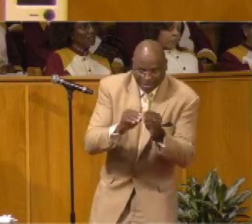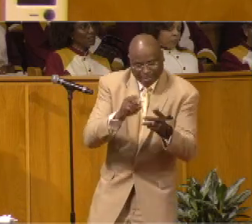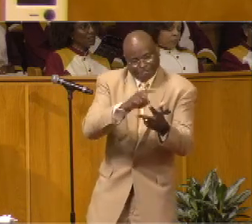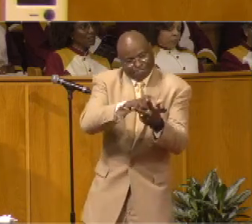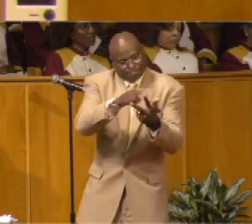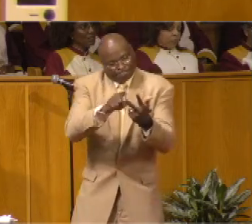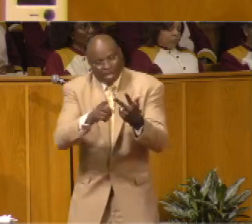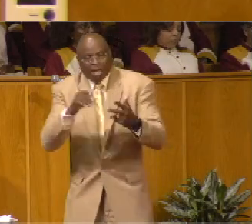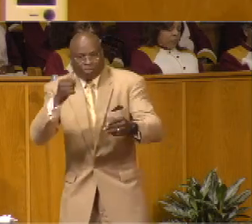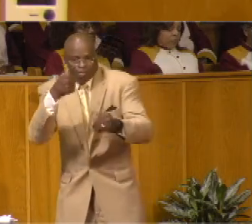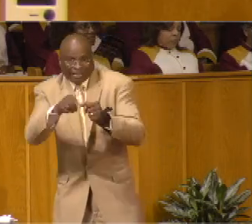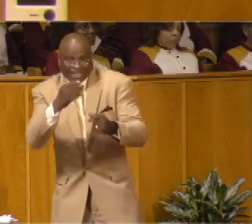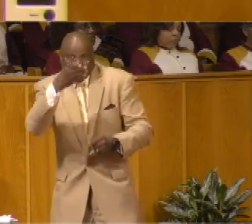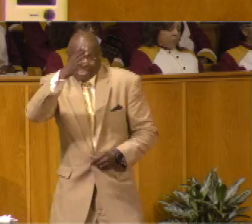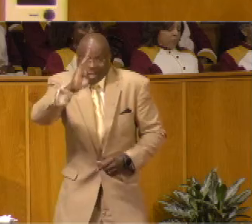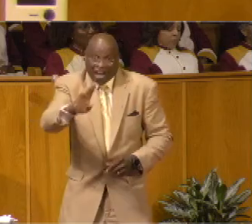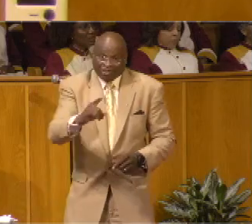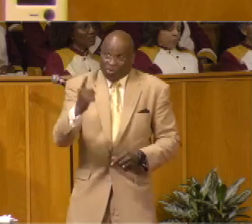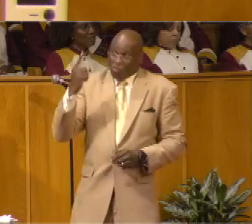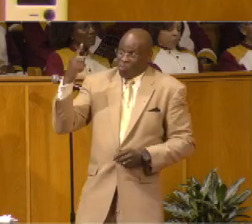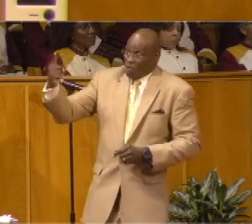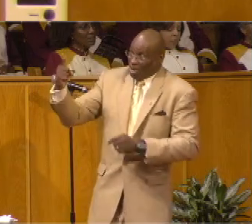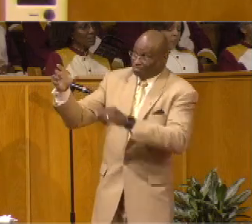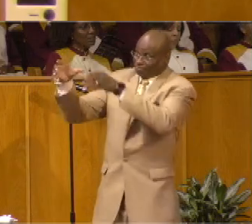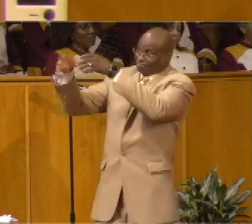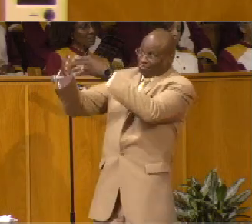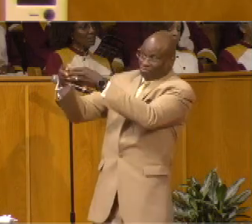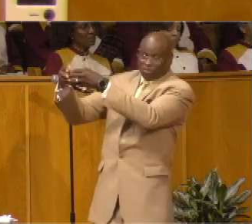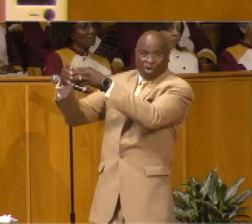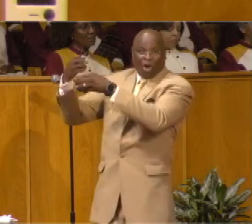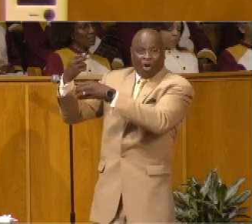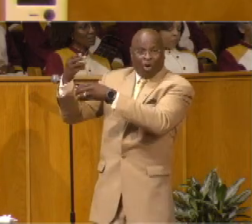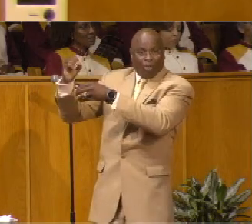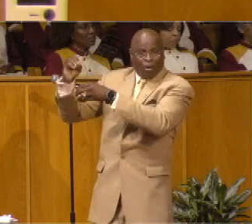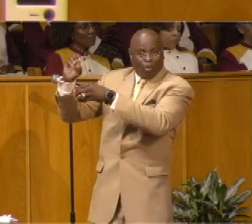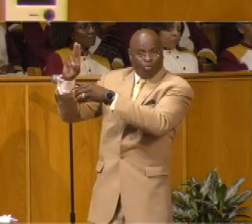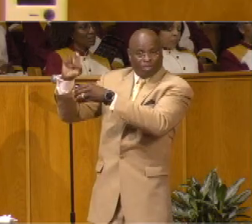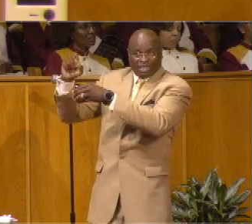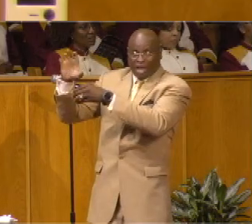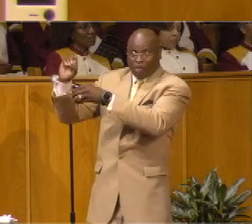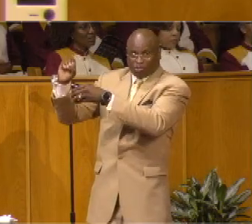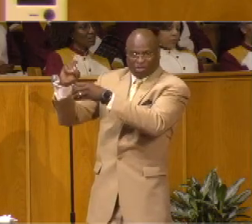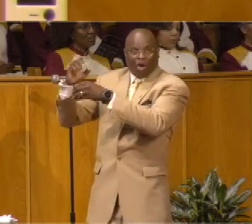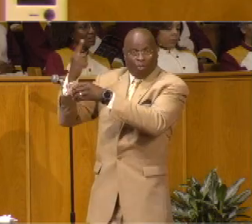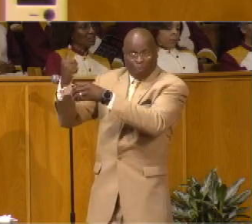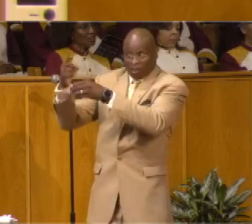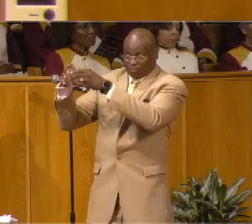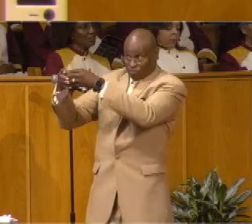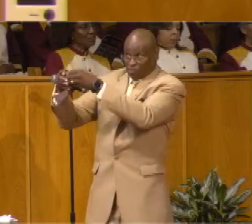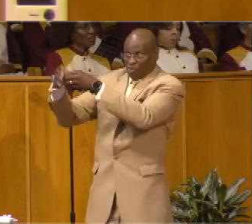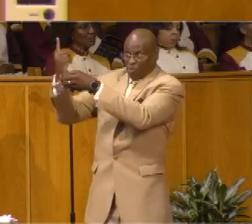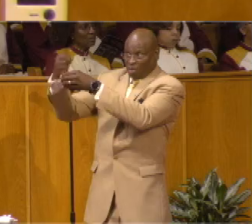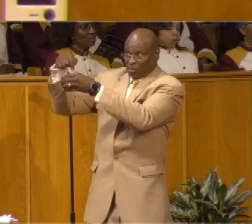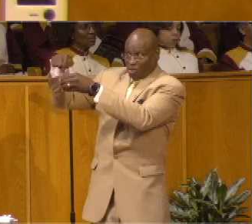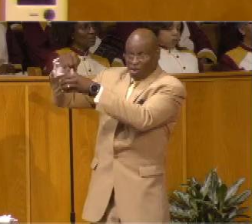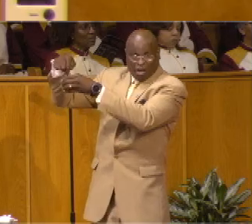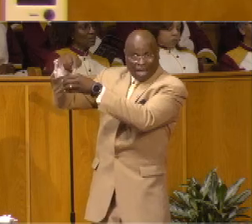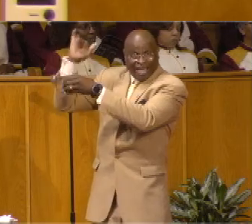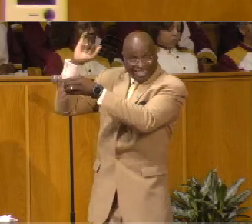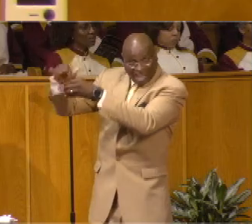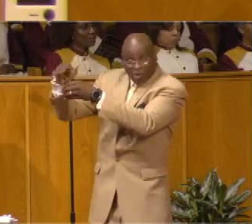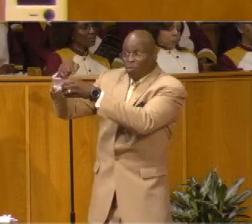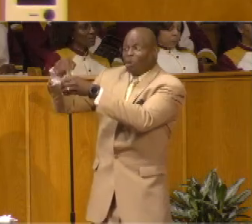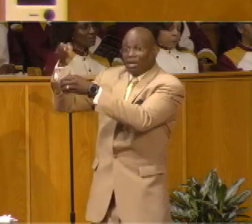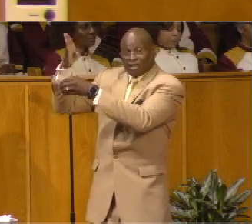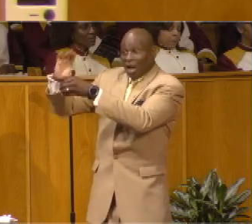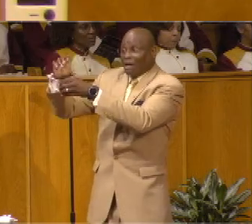ourselves that God is but one substance, homoousios. And that homoousios, that one substance